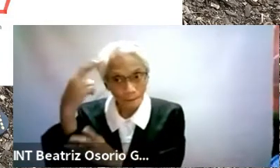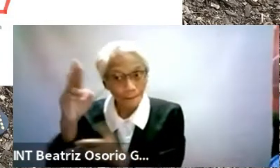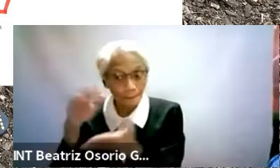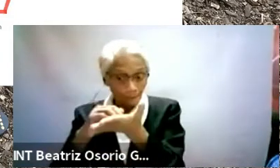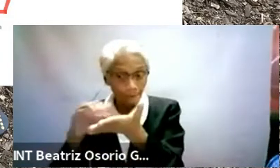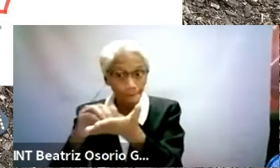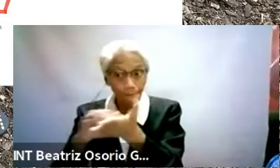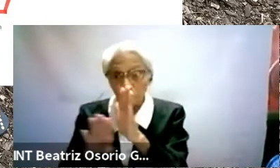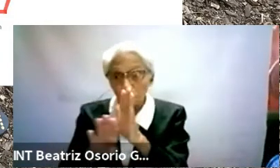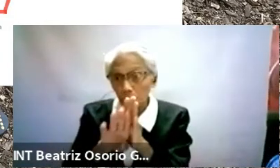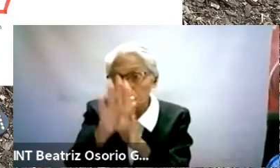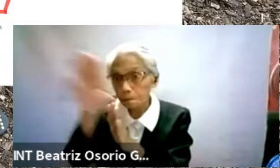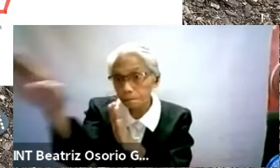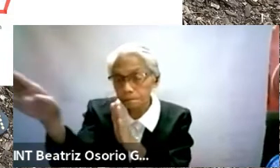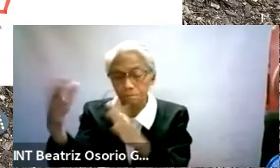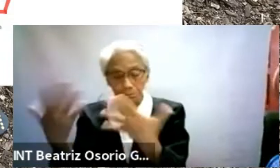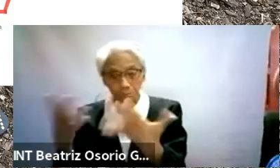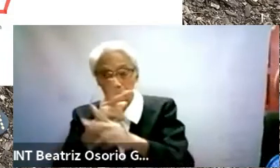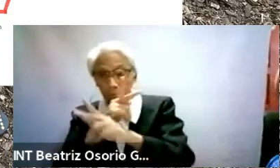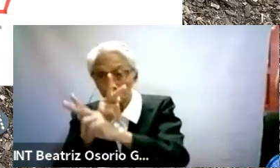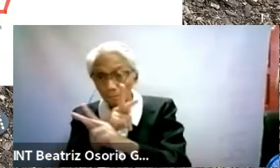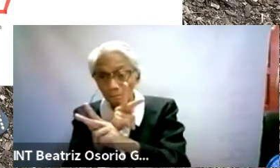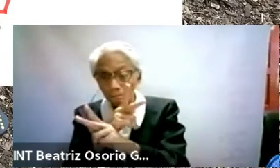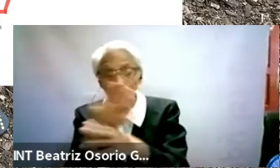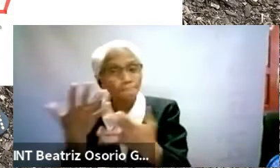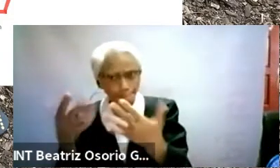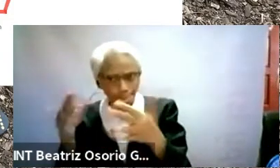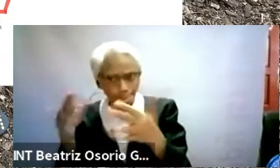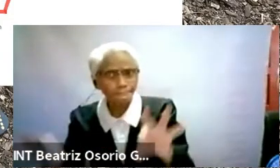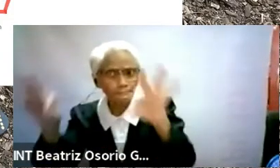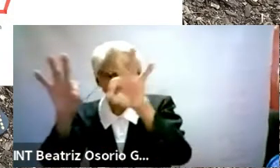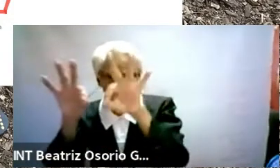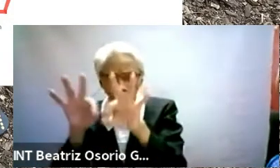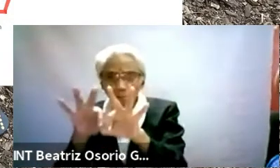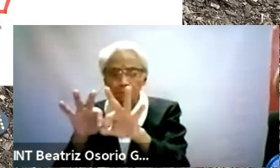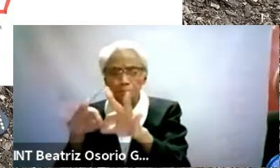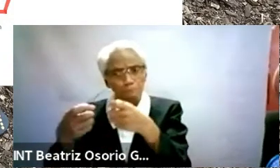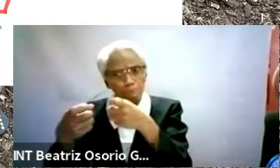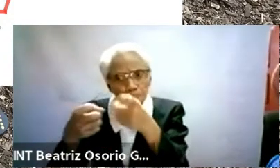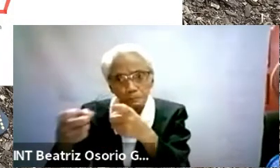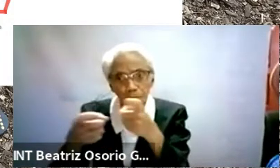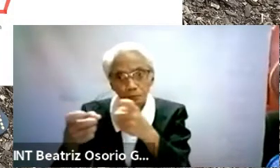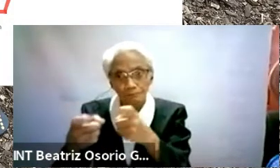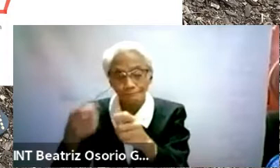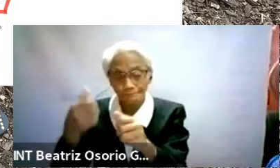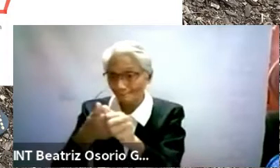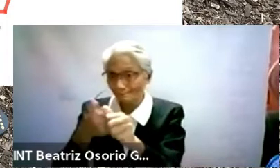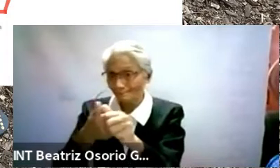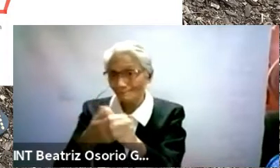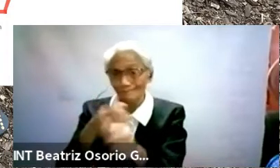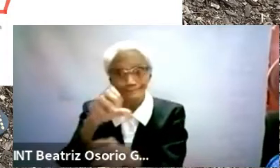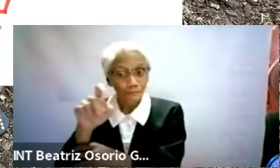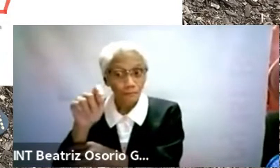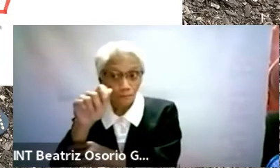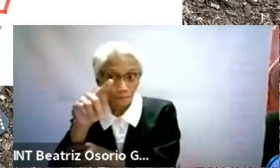developing data protection regulation and the importance of data protection regulation in every state if the child's right